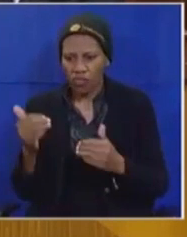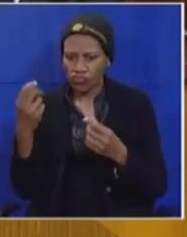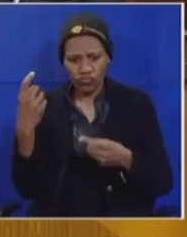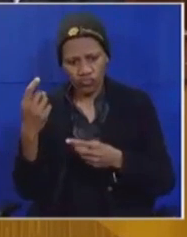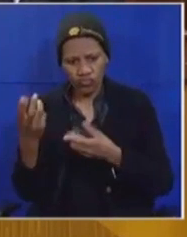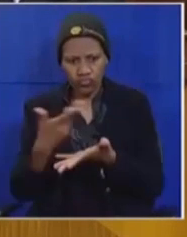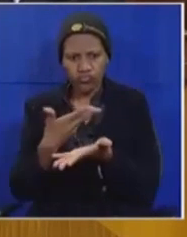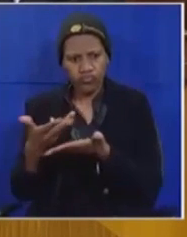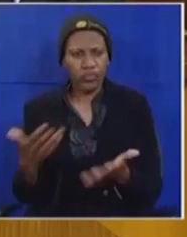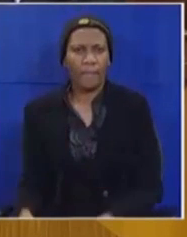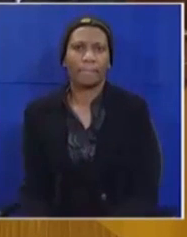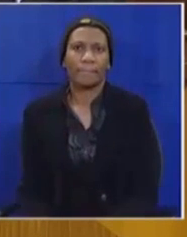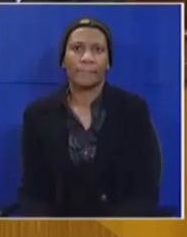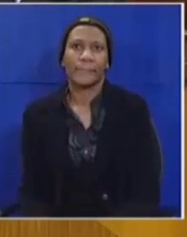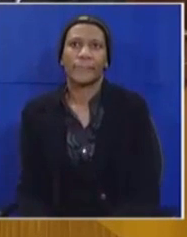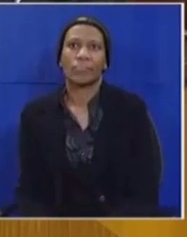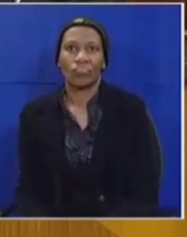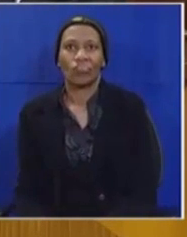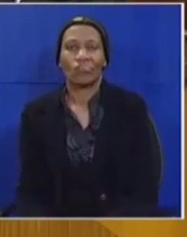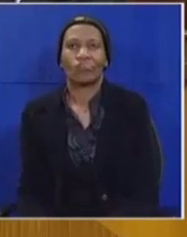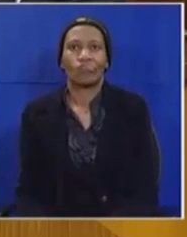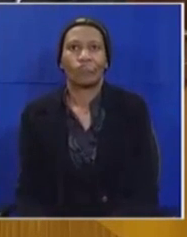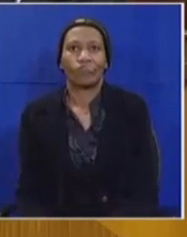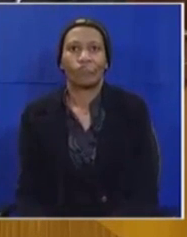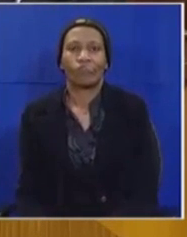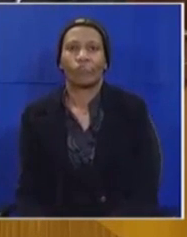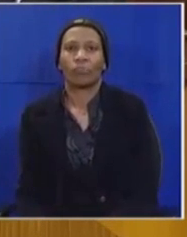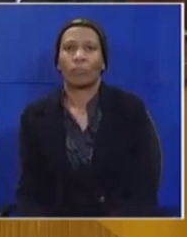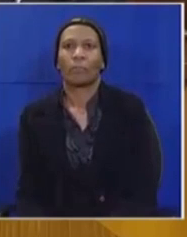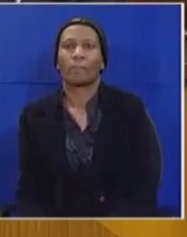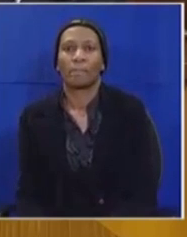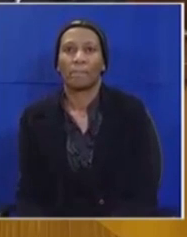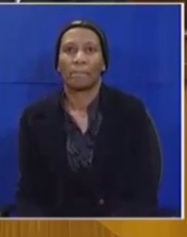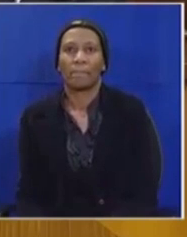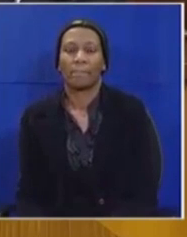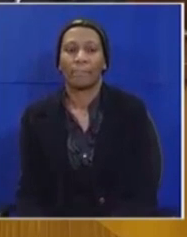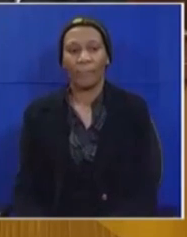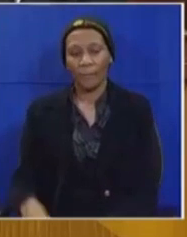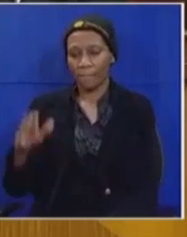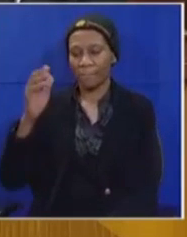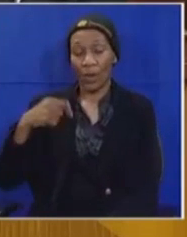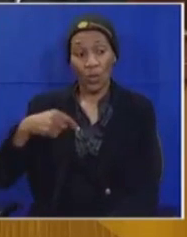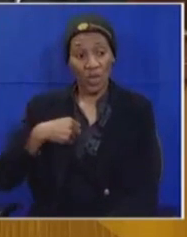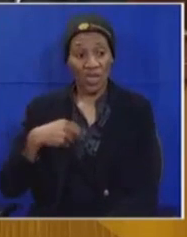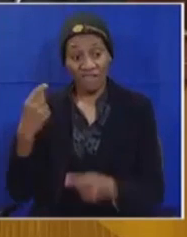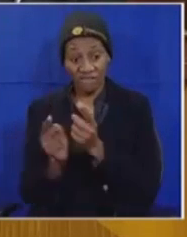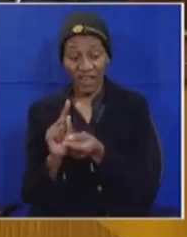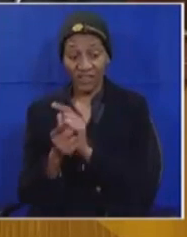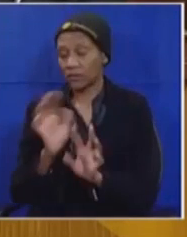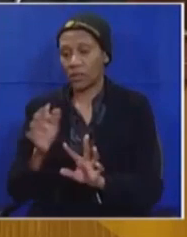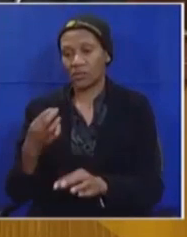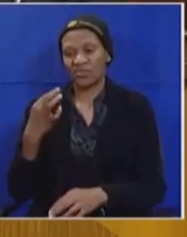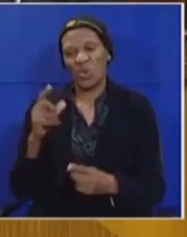differences. Honorable Deputy members, Speaker. please, let's proceed with this matter. We're not fighting. We're just telling him that we're not scared of him. No. And